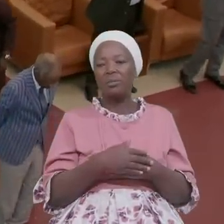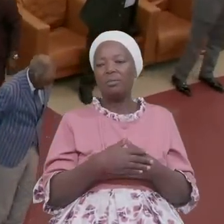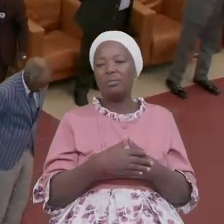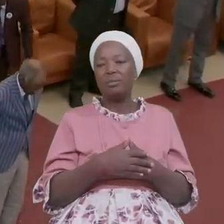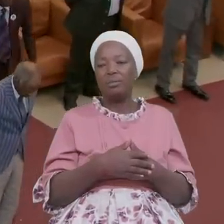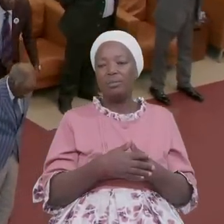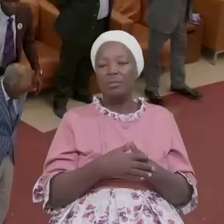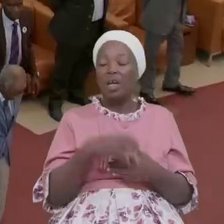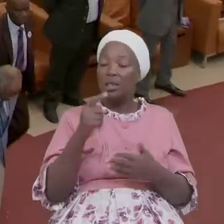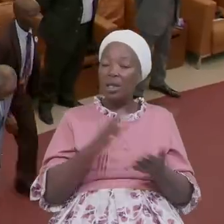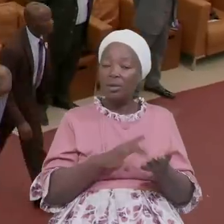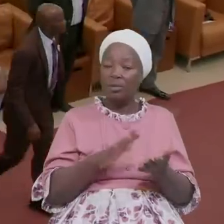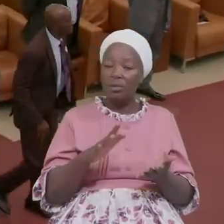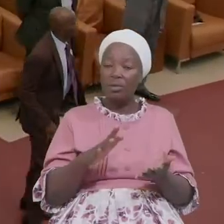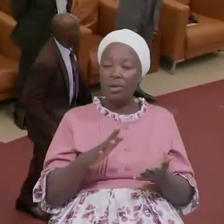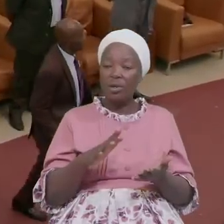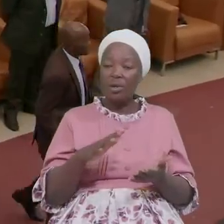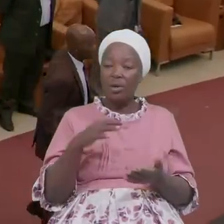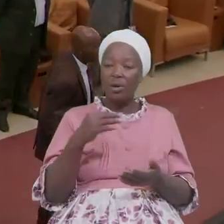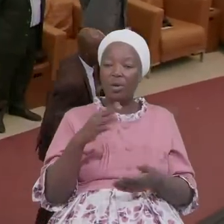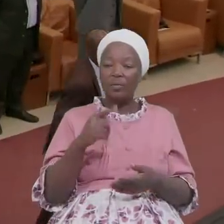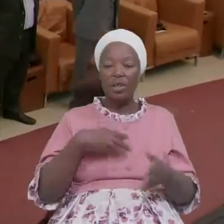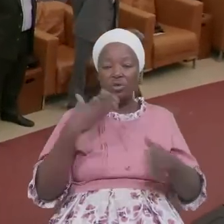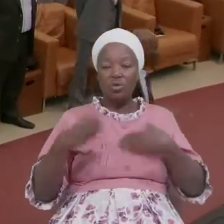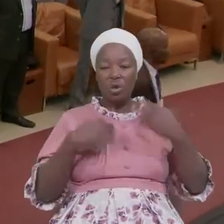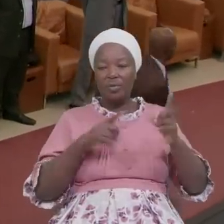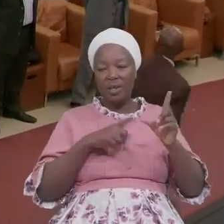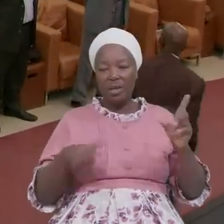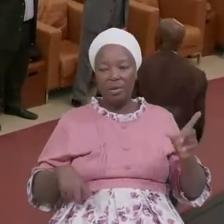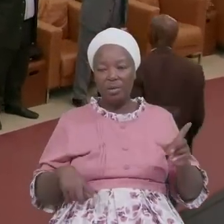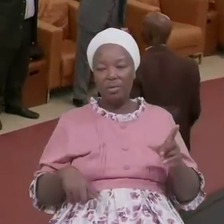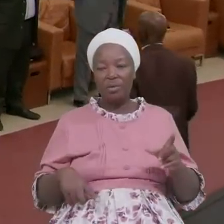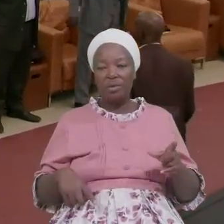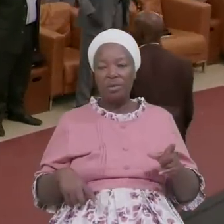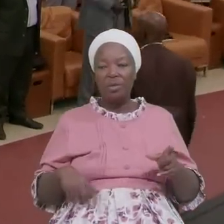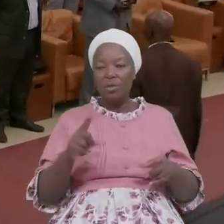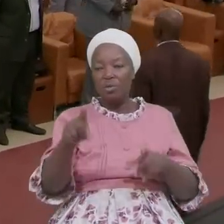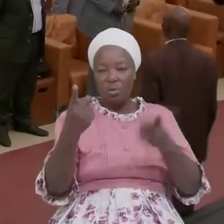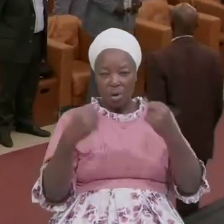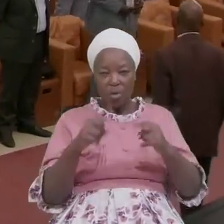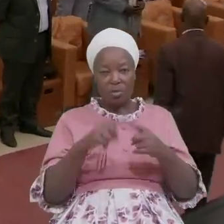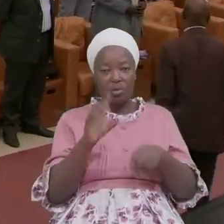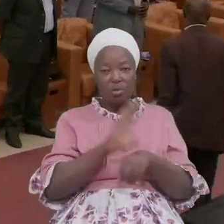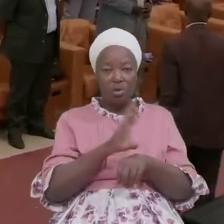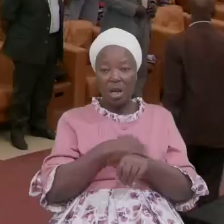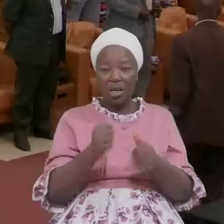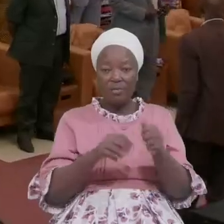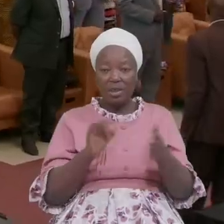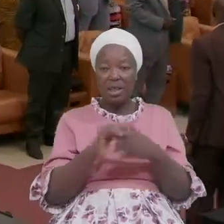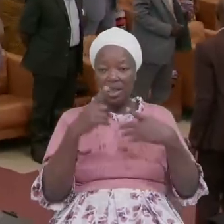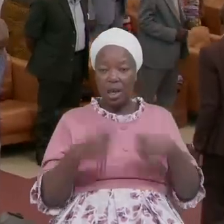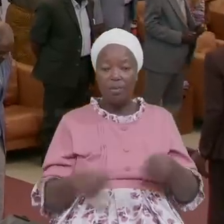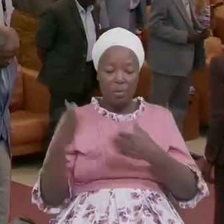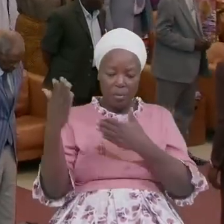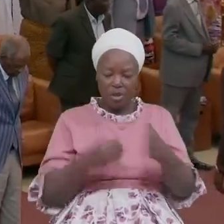The glory of the joy of the Lord. You come to church and everything that happens brings